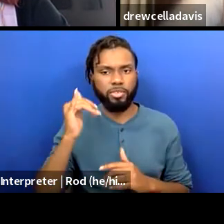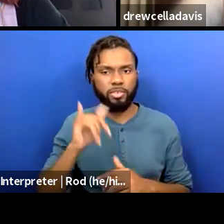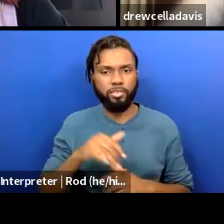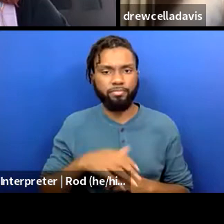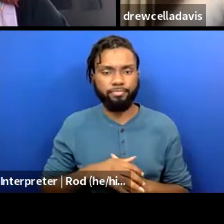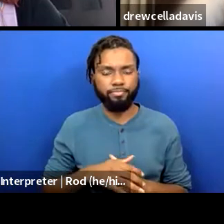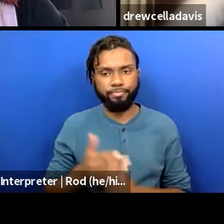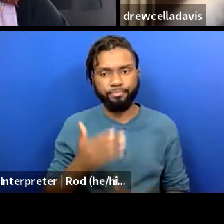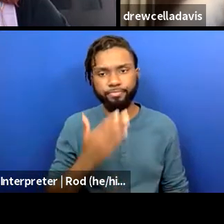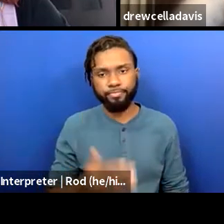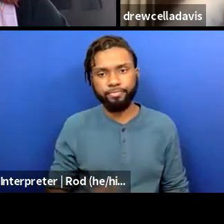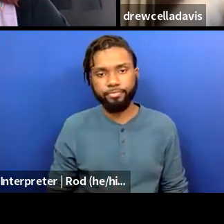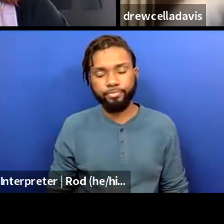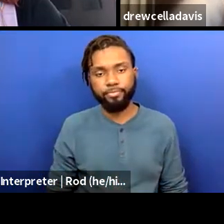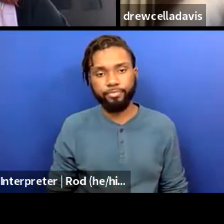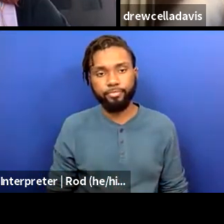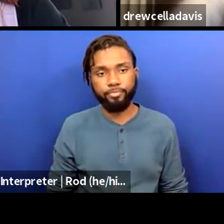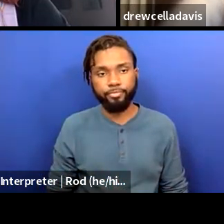Thanks.